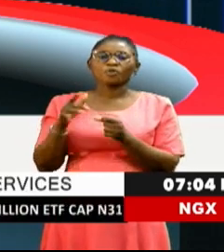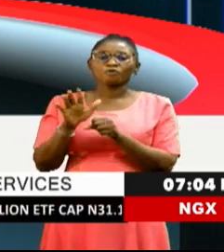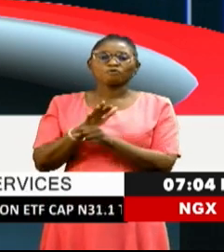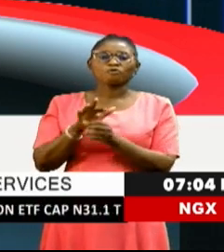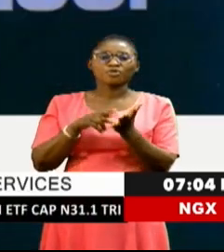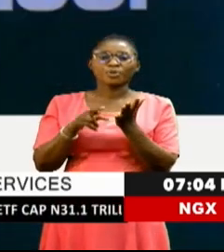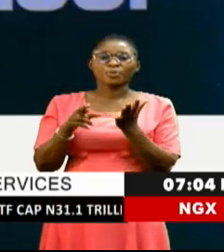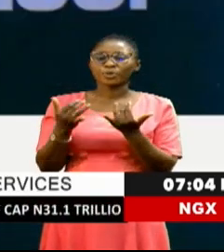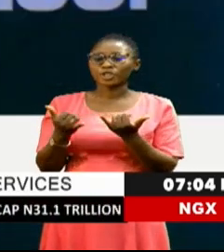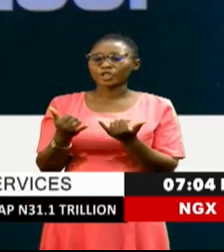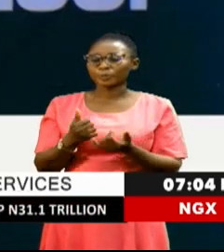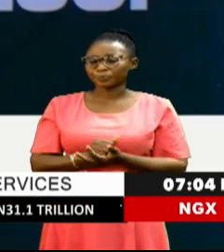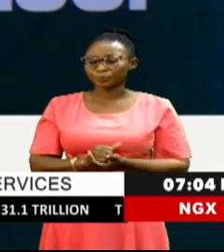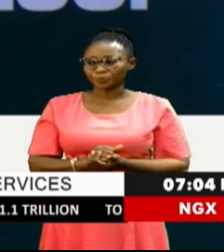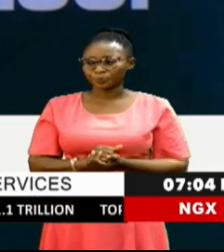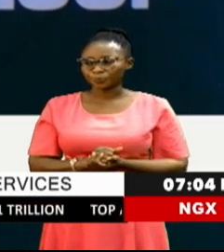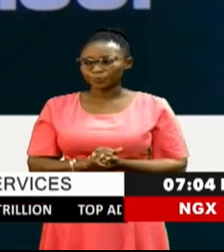unveiling.